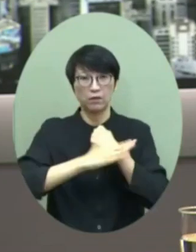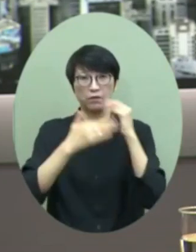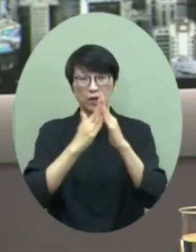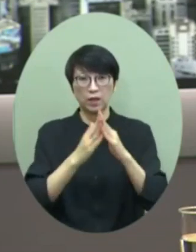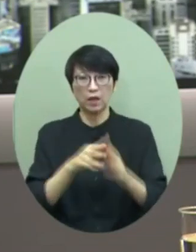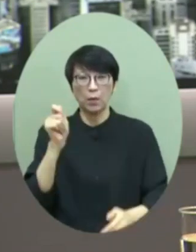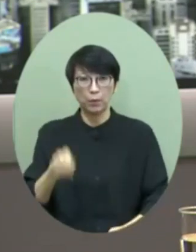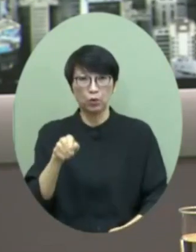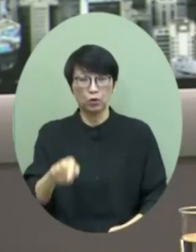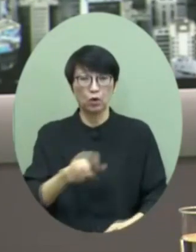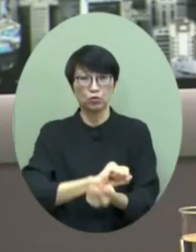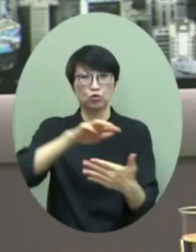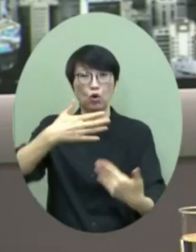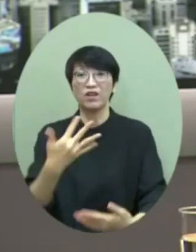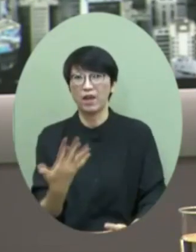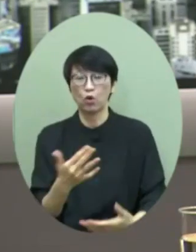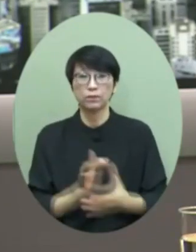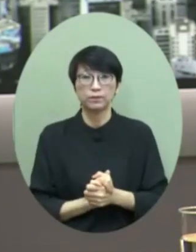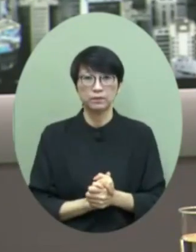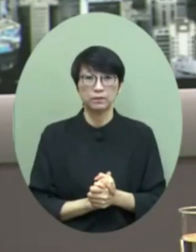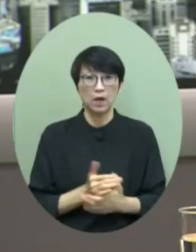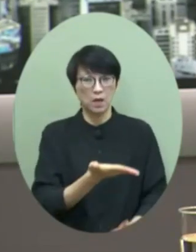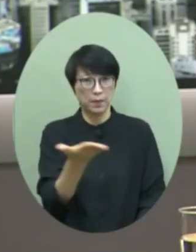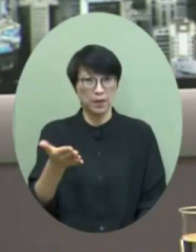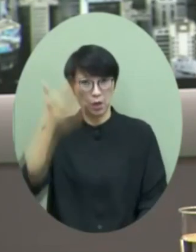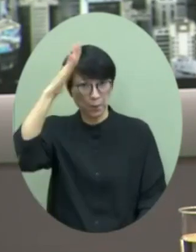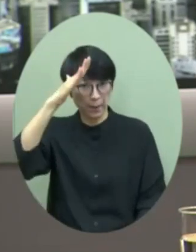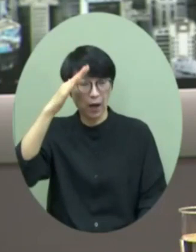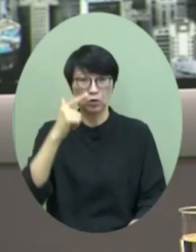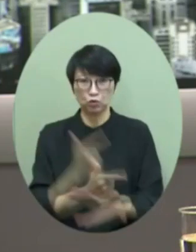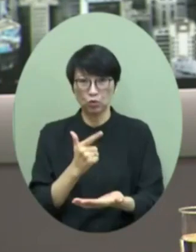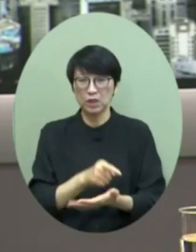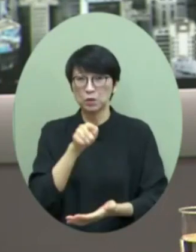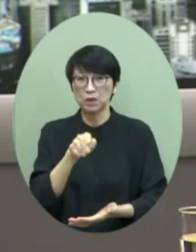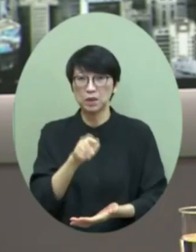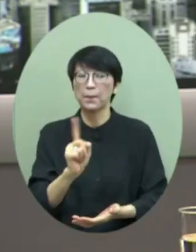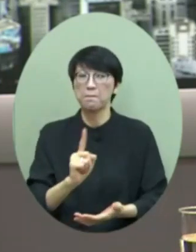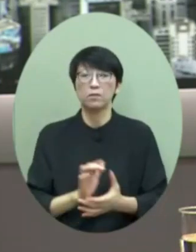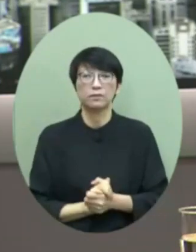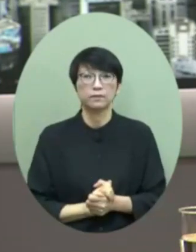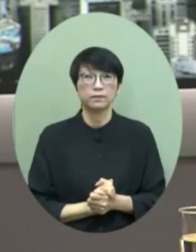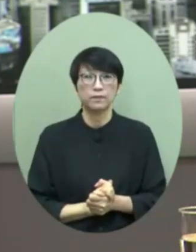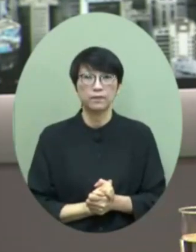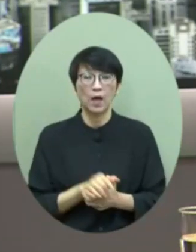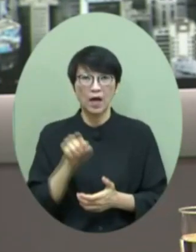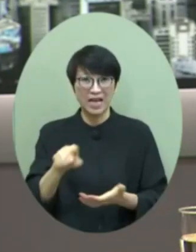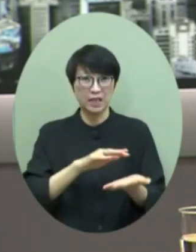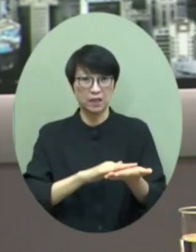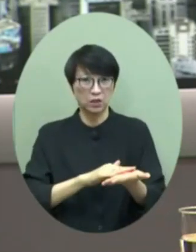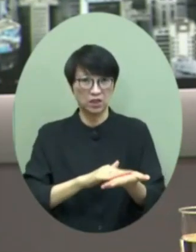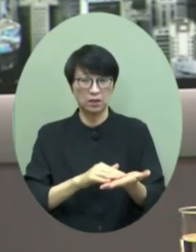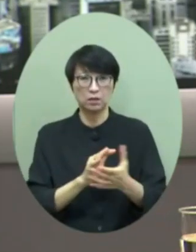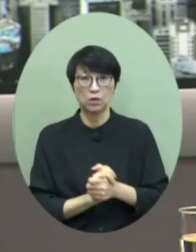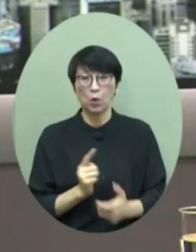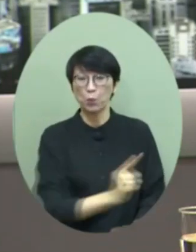imprisonment. But of course, it's for the court to decide on the term of the imprisonment. But anyway, we just want to make sure